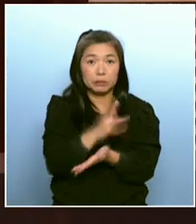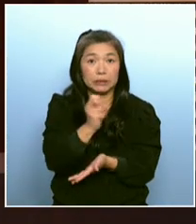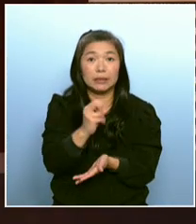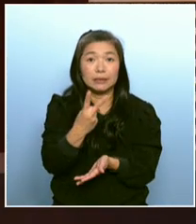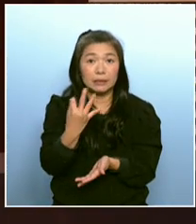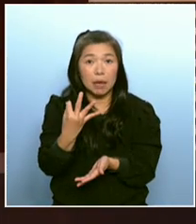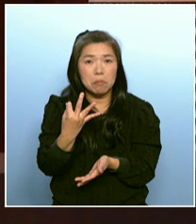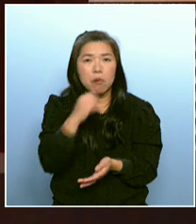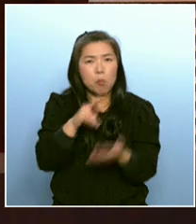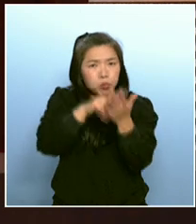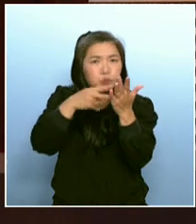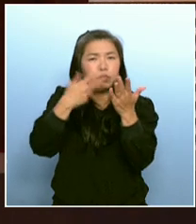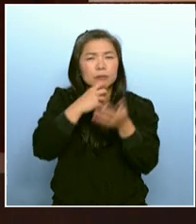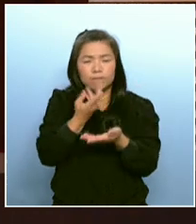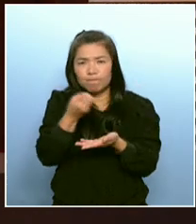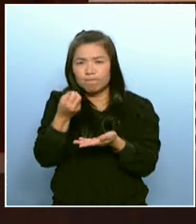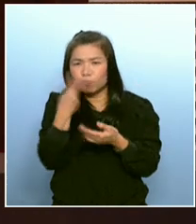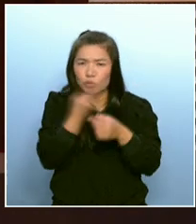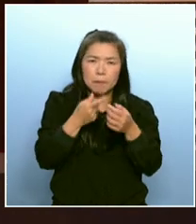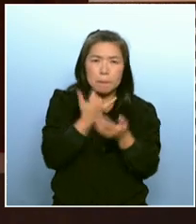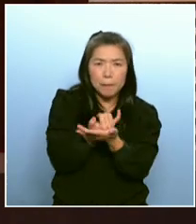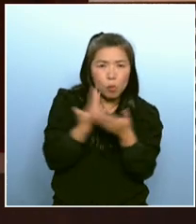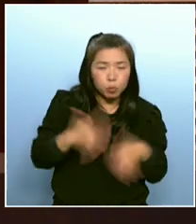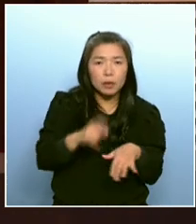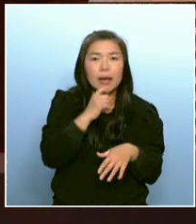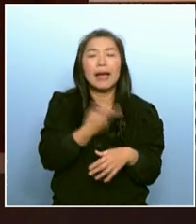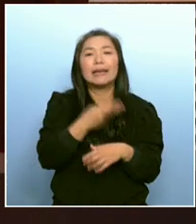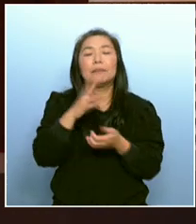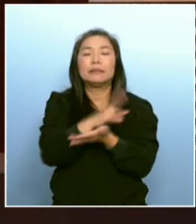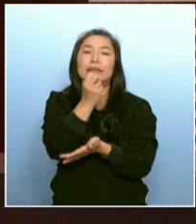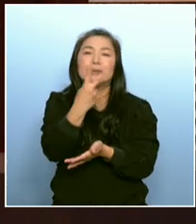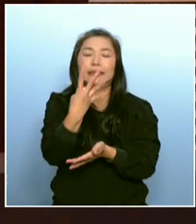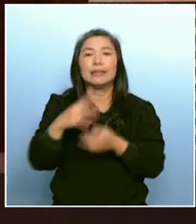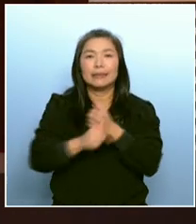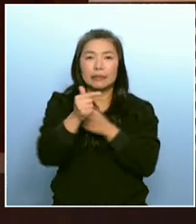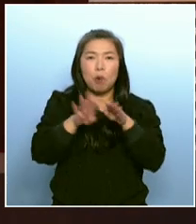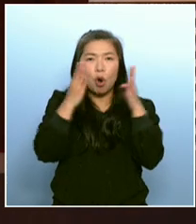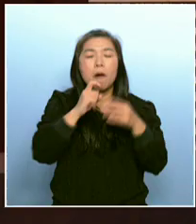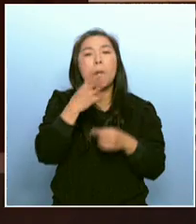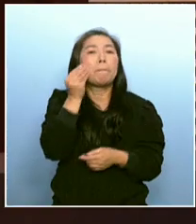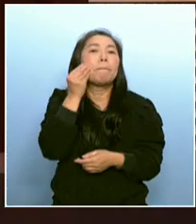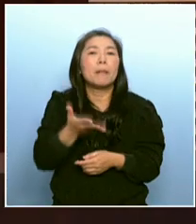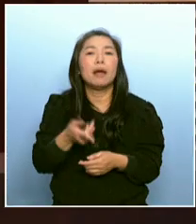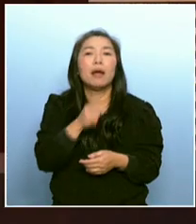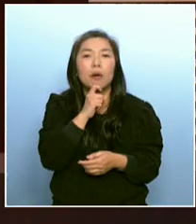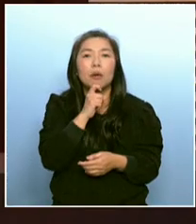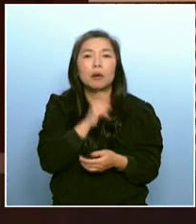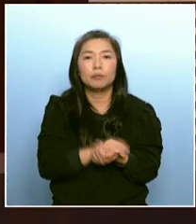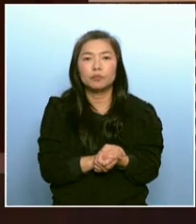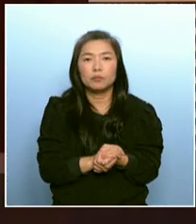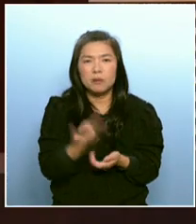to realize its personal plan. However, after the review in 2023, starting from